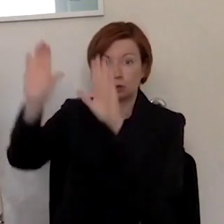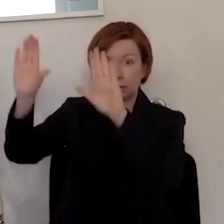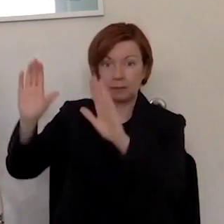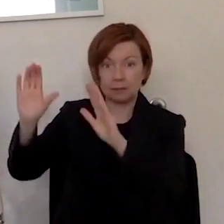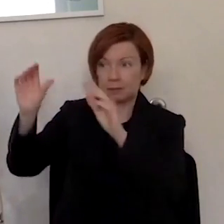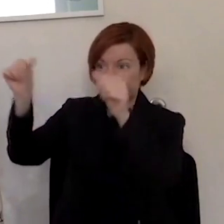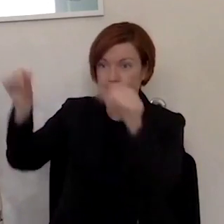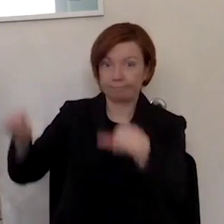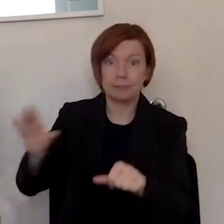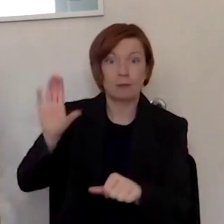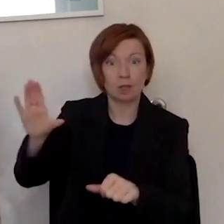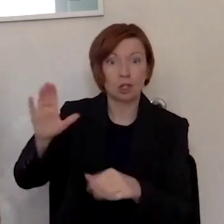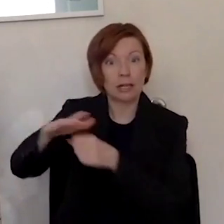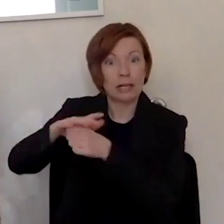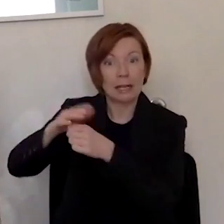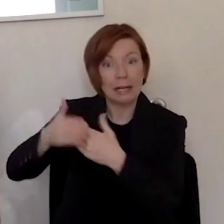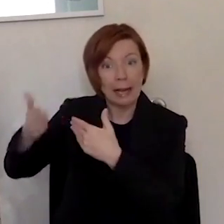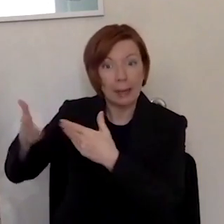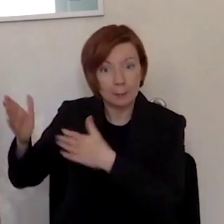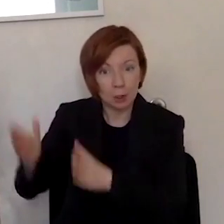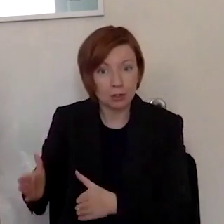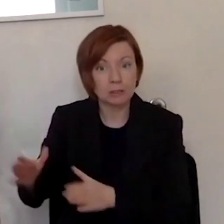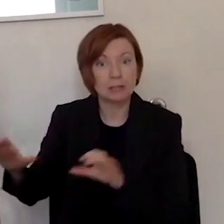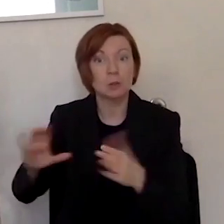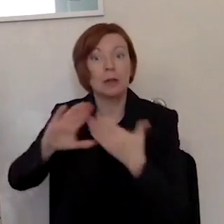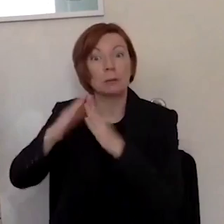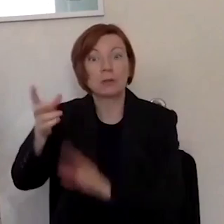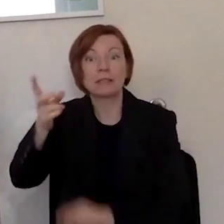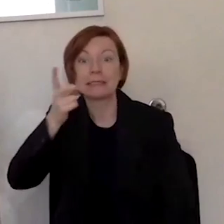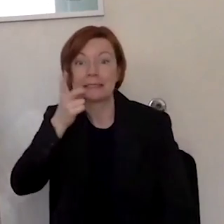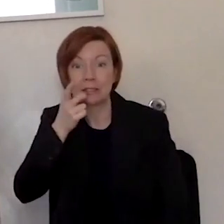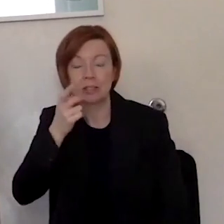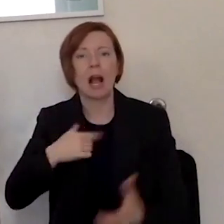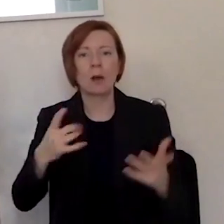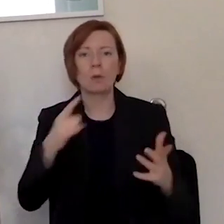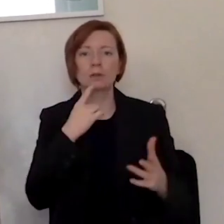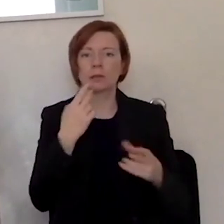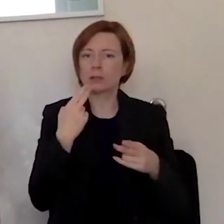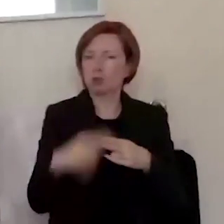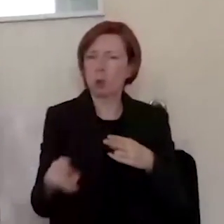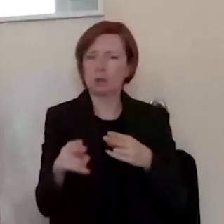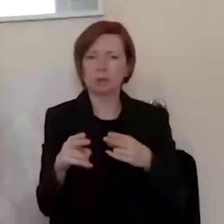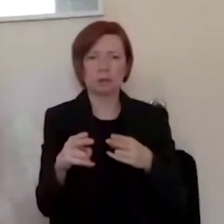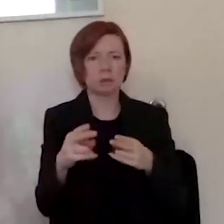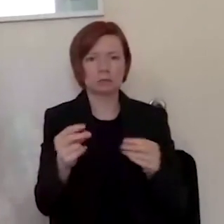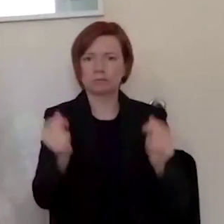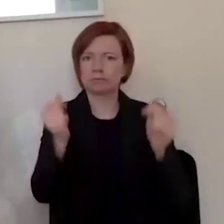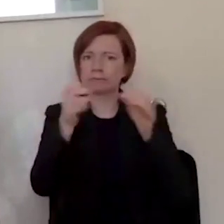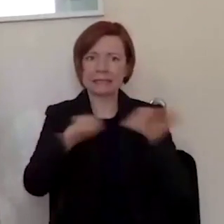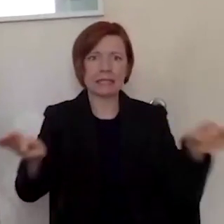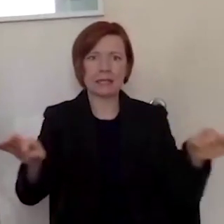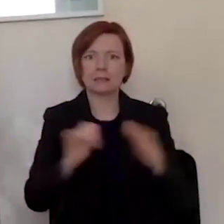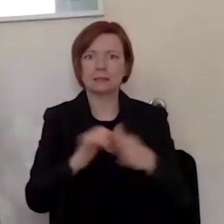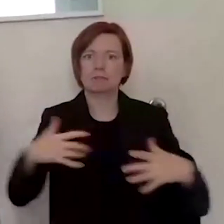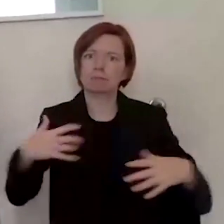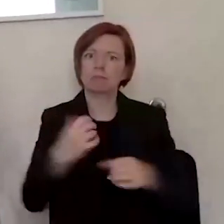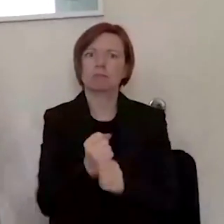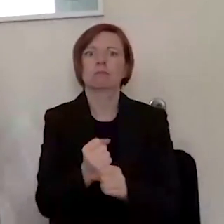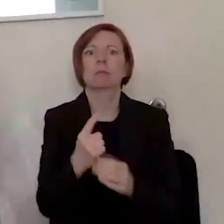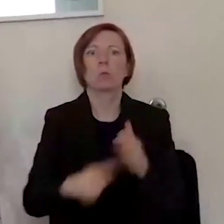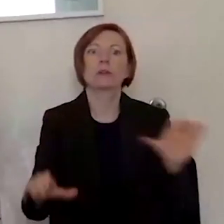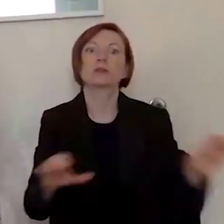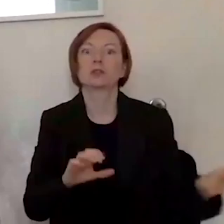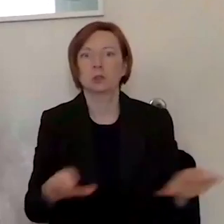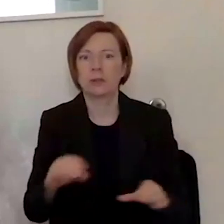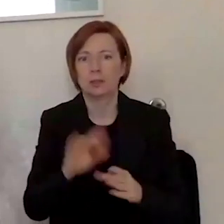and doing a community dinner. Like, I want to be able to say a quick, short sentence that summarizes what it is that